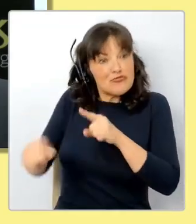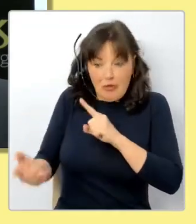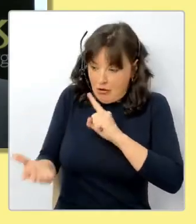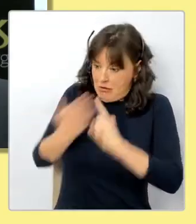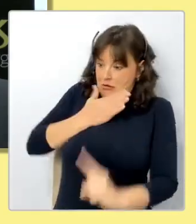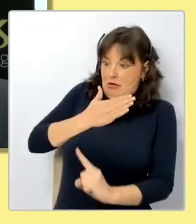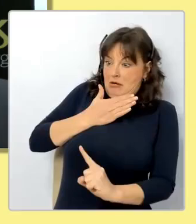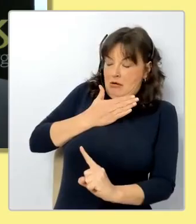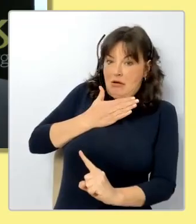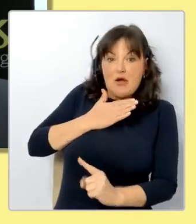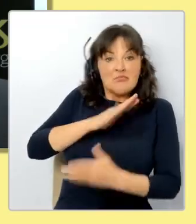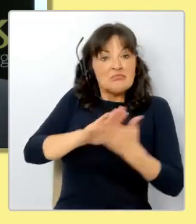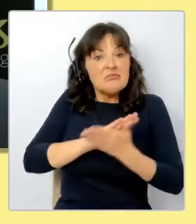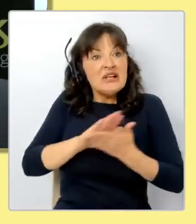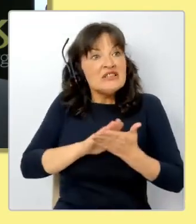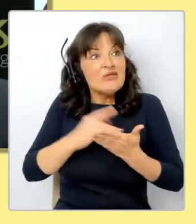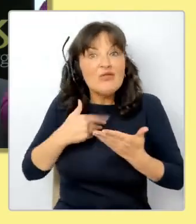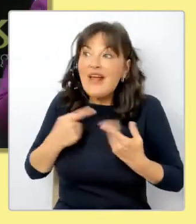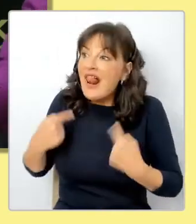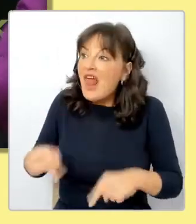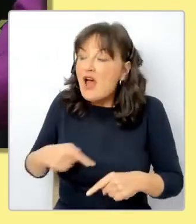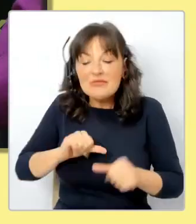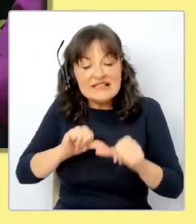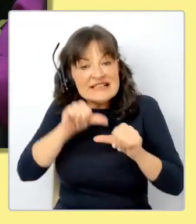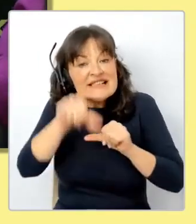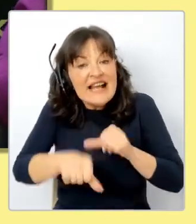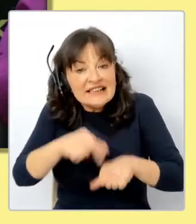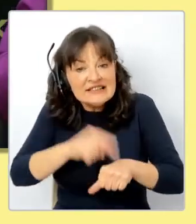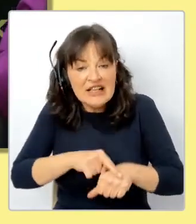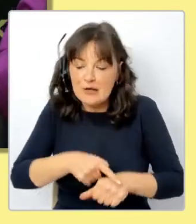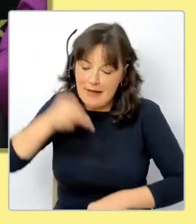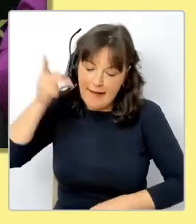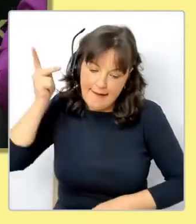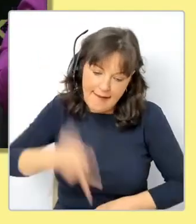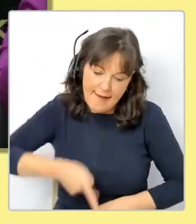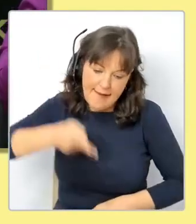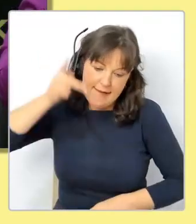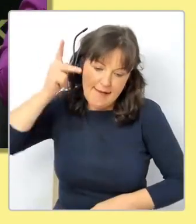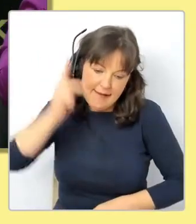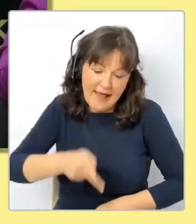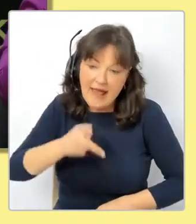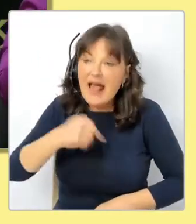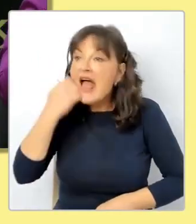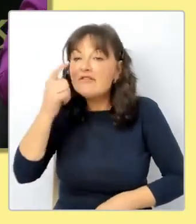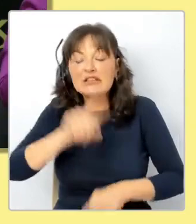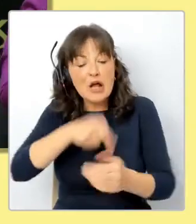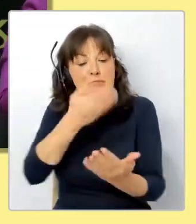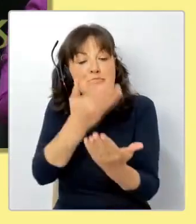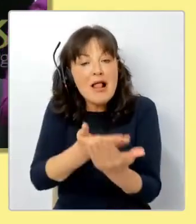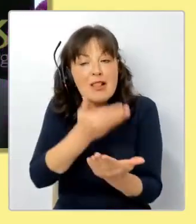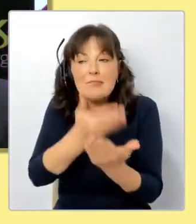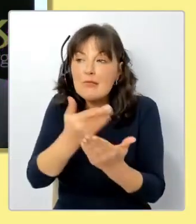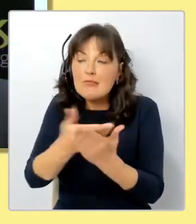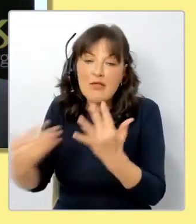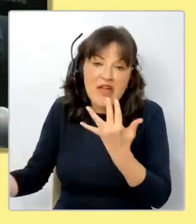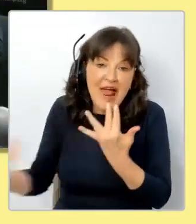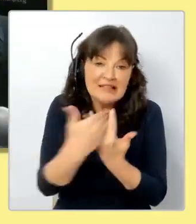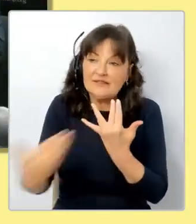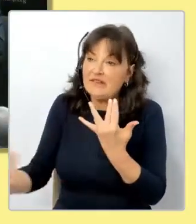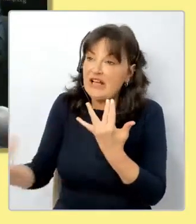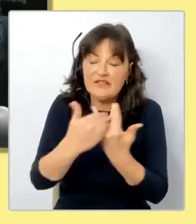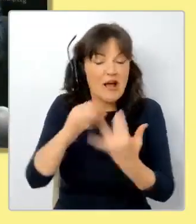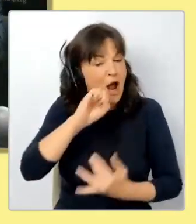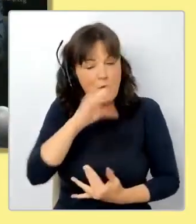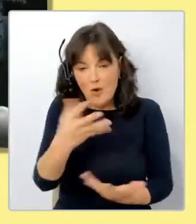after bill after bill after bill, and they will do that time and time again, and I won't stand for that.